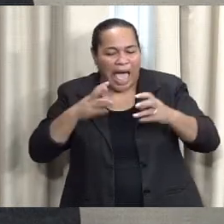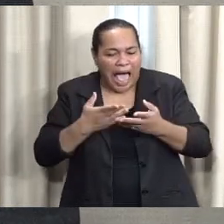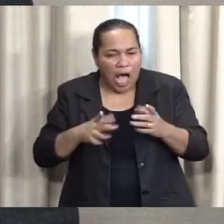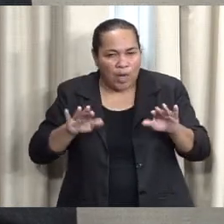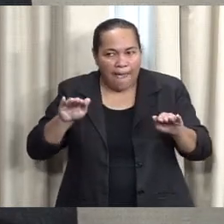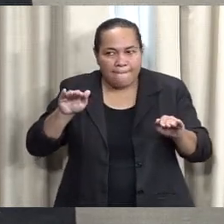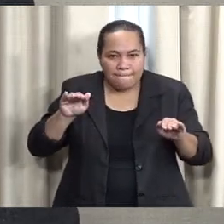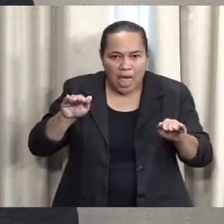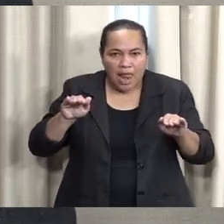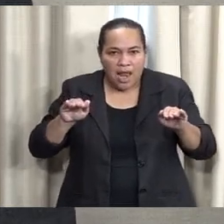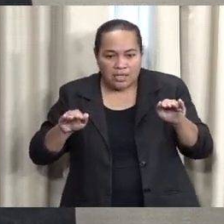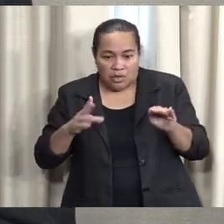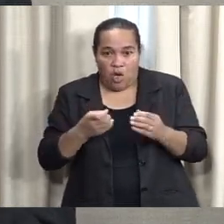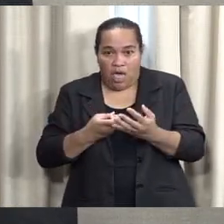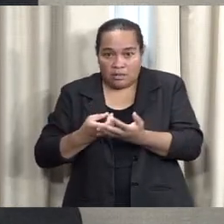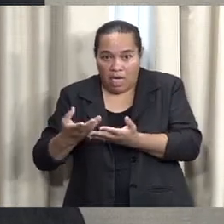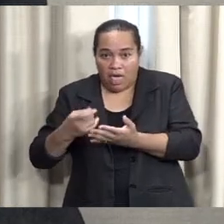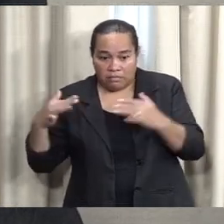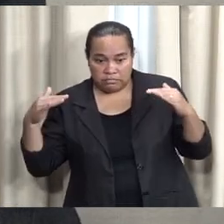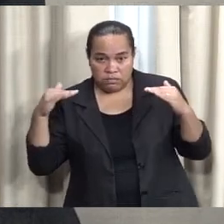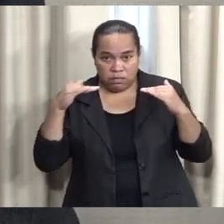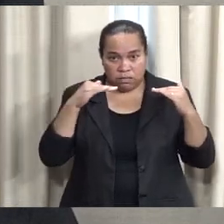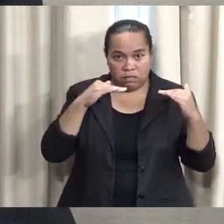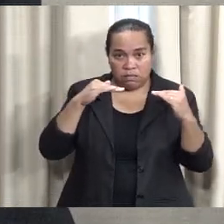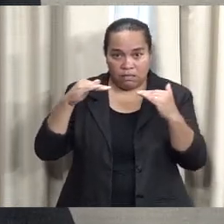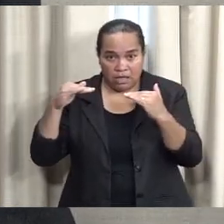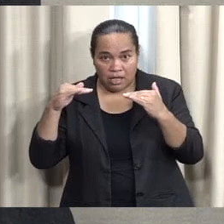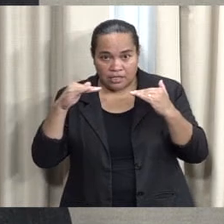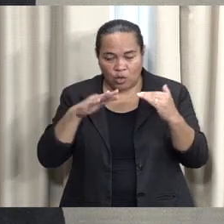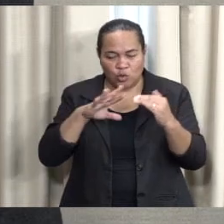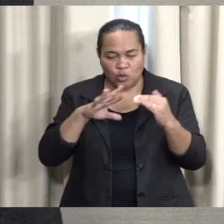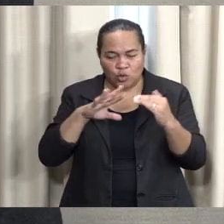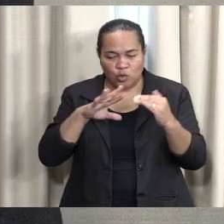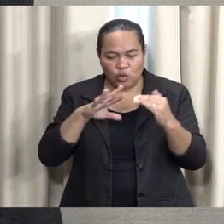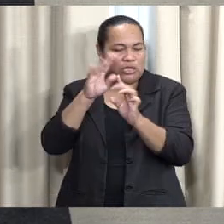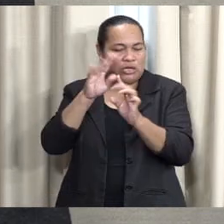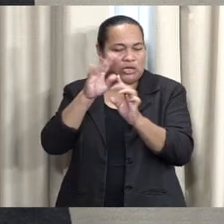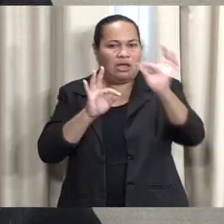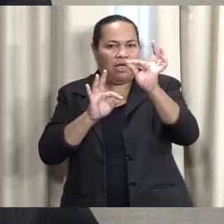balance our expenditure, in terms of what's priority and what is not.